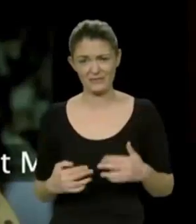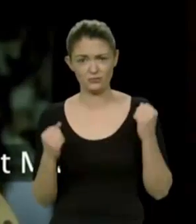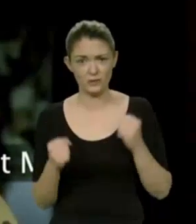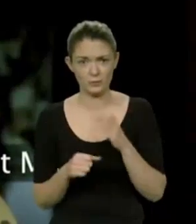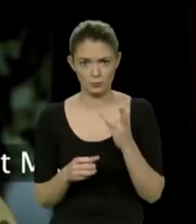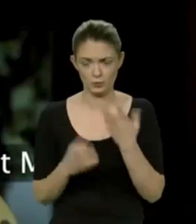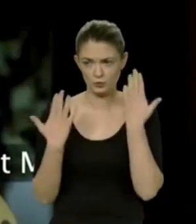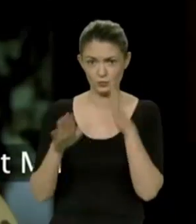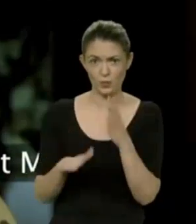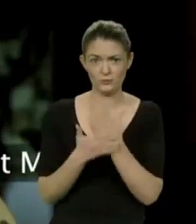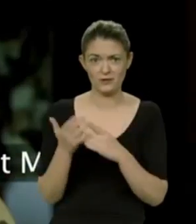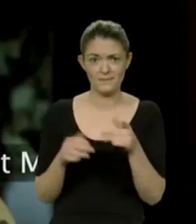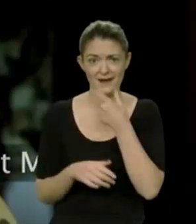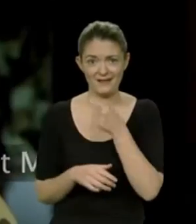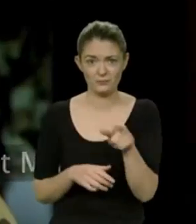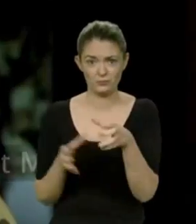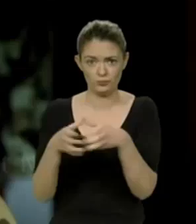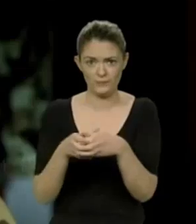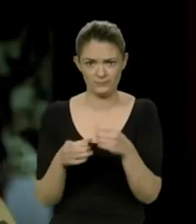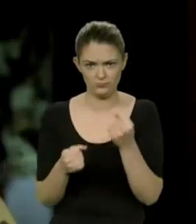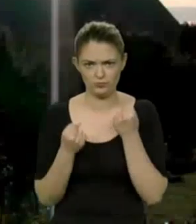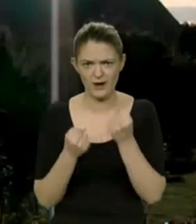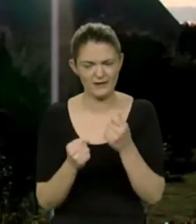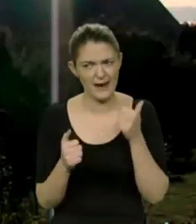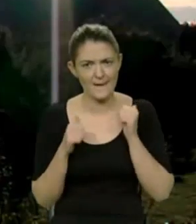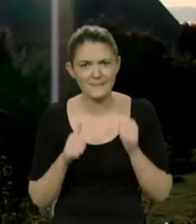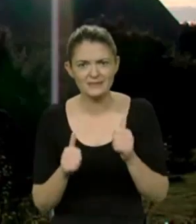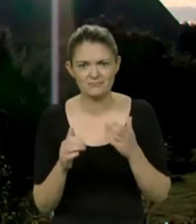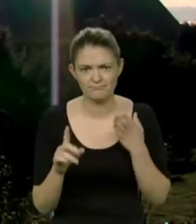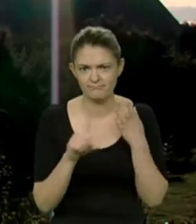are in the troop with her drive and her ability to succeed and get things done.